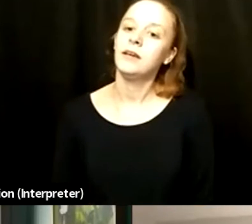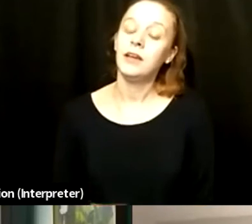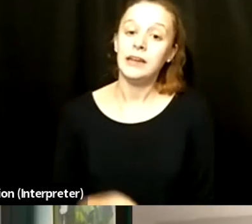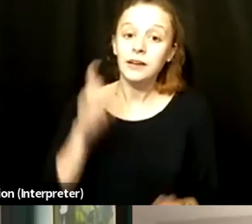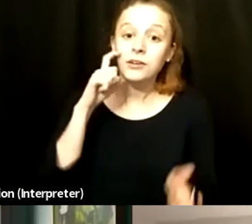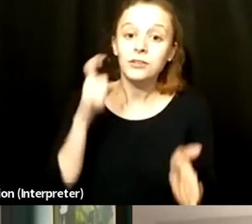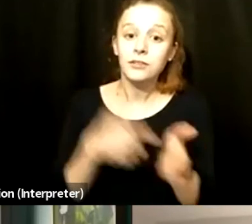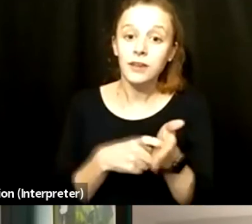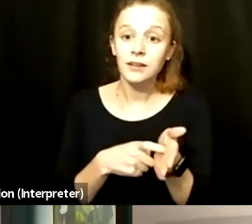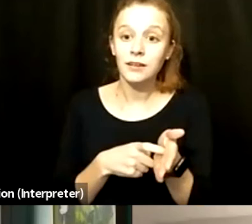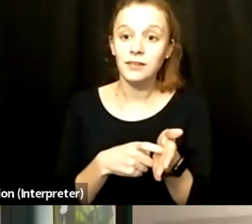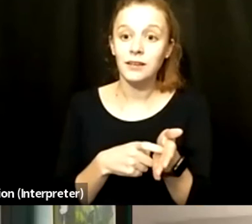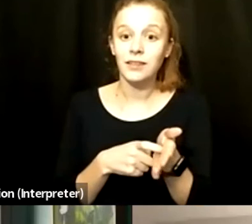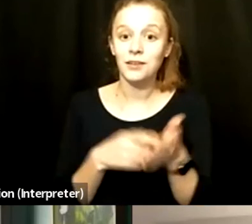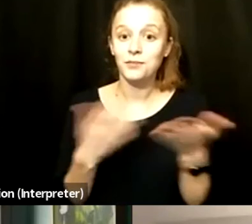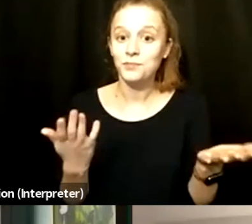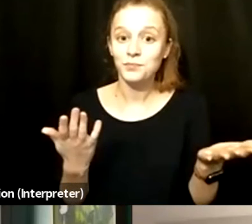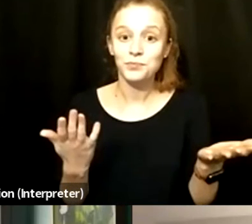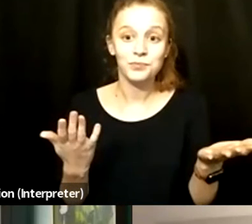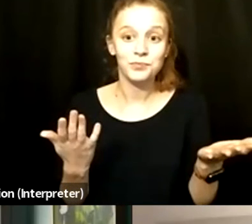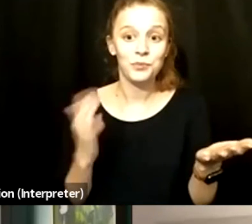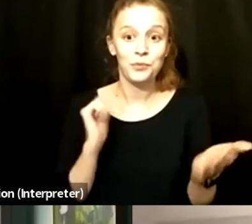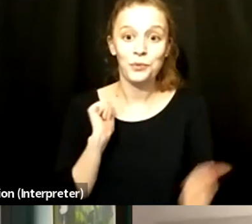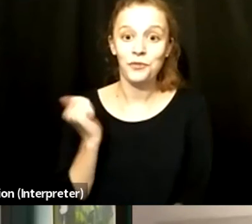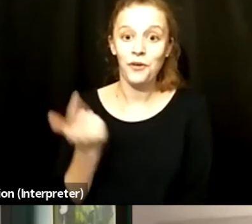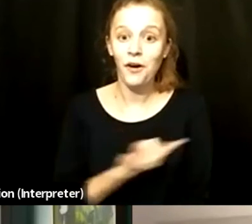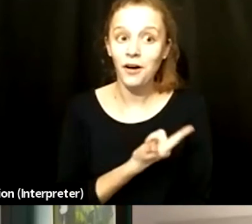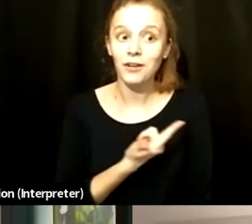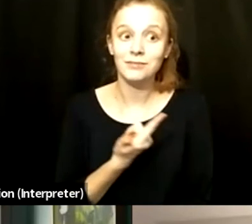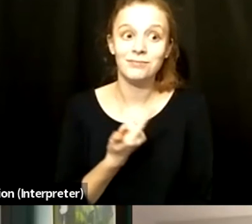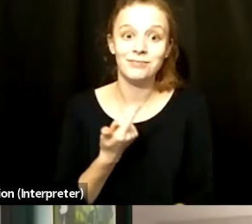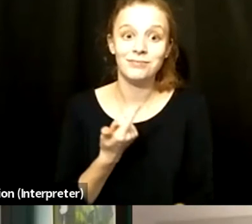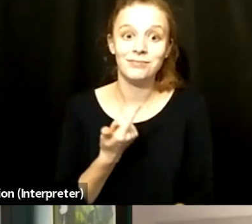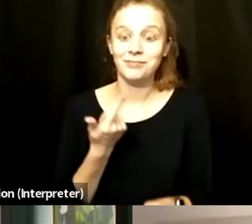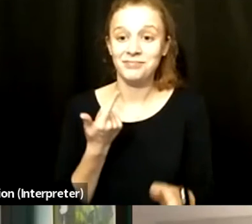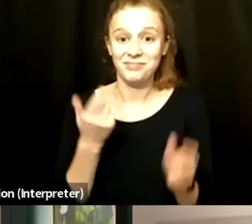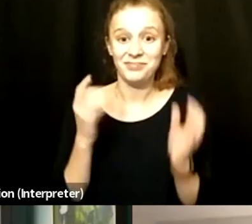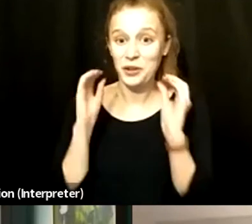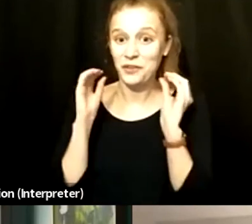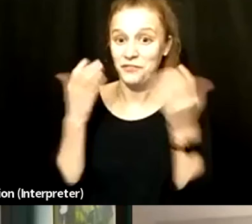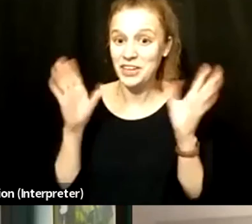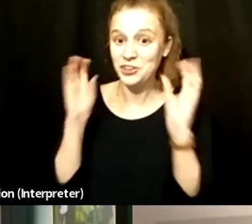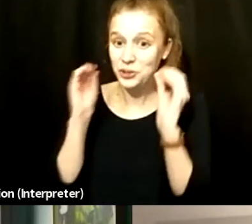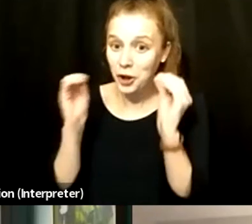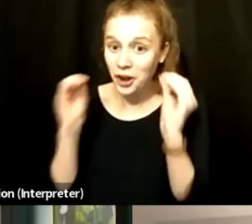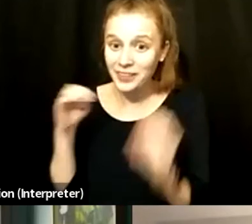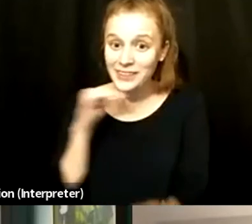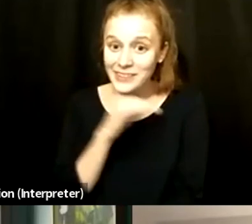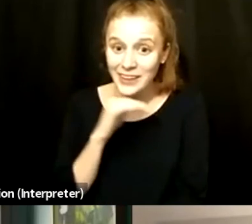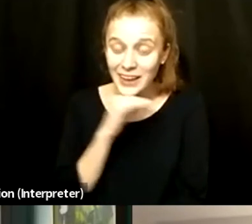that we've all been taught these lies. And so we have to unlearn that